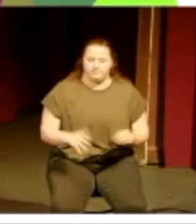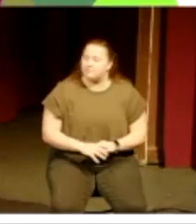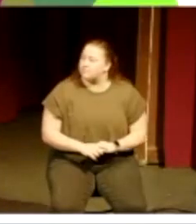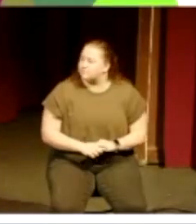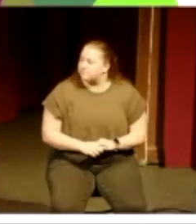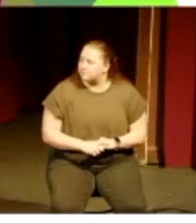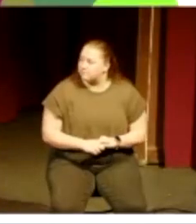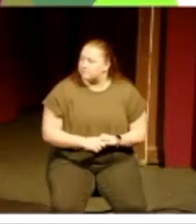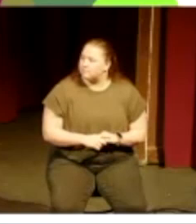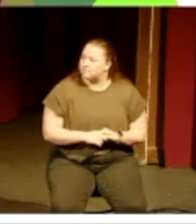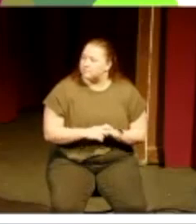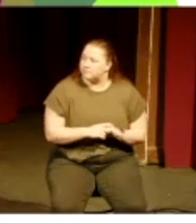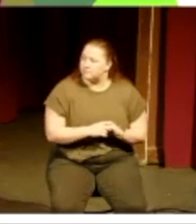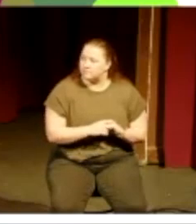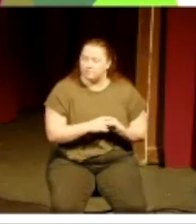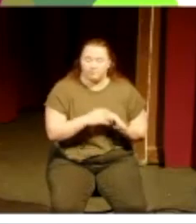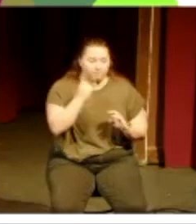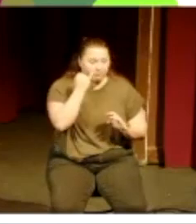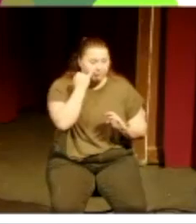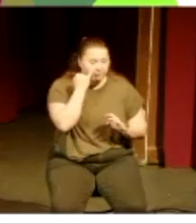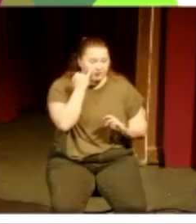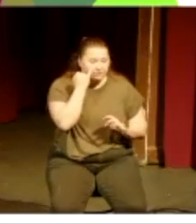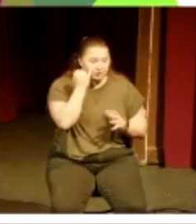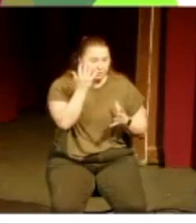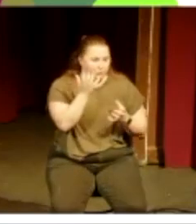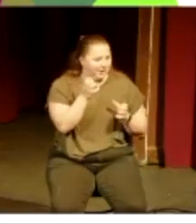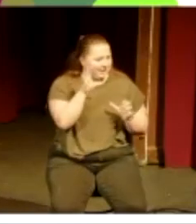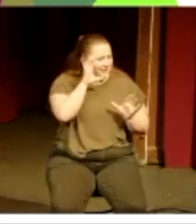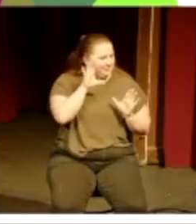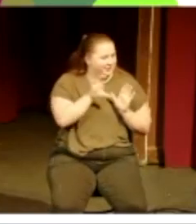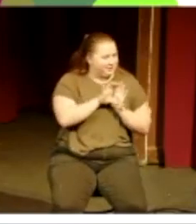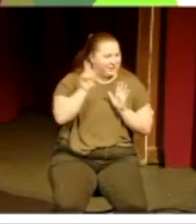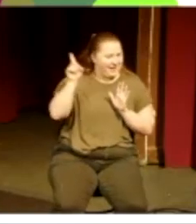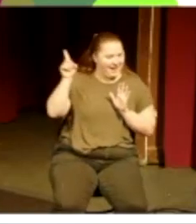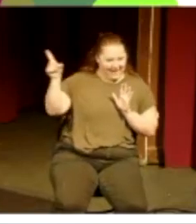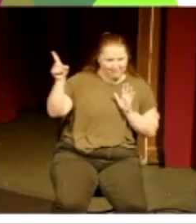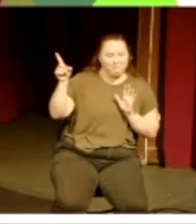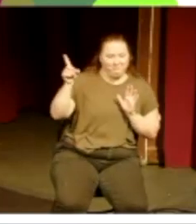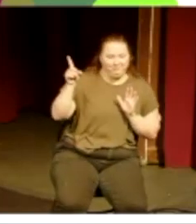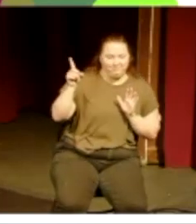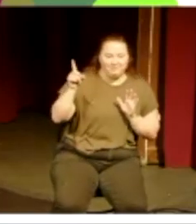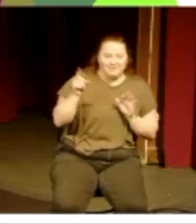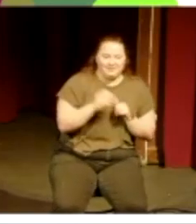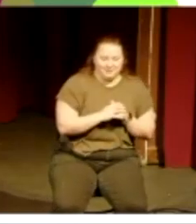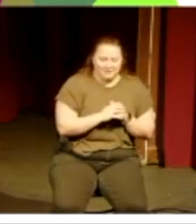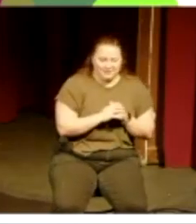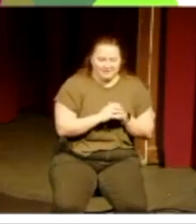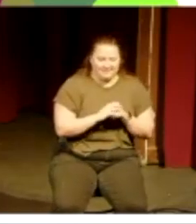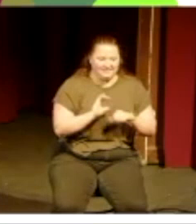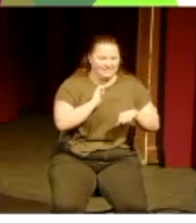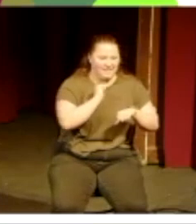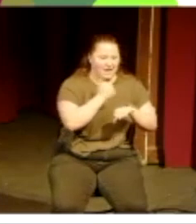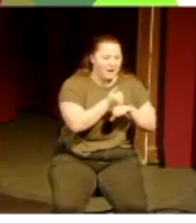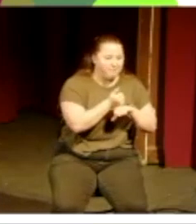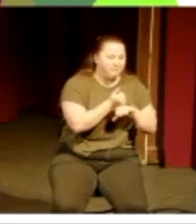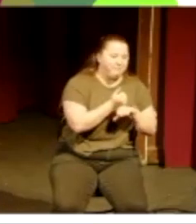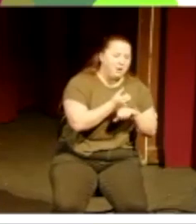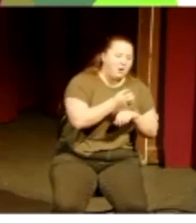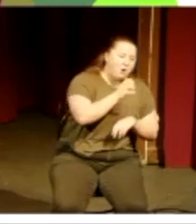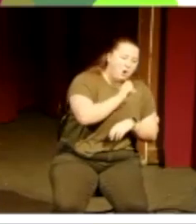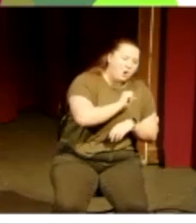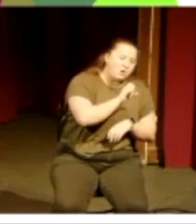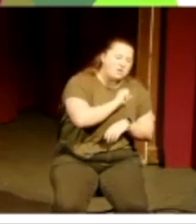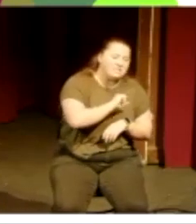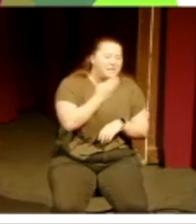Let that serve as a lesson to anybody that wants to get their picture on a convocation slide. Plant a whole bunch of orange and blue flowers for me all year